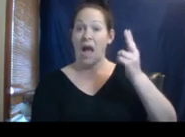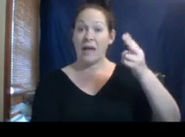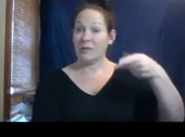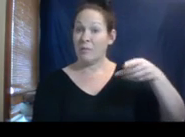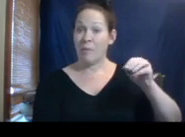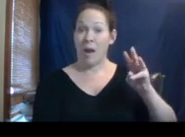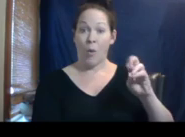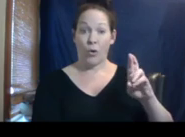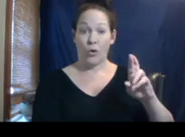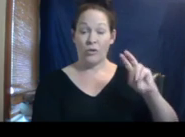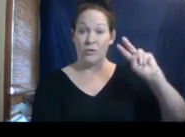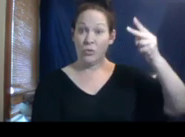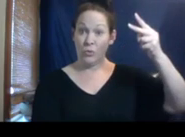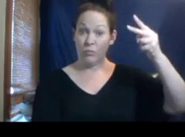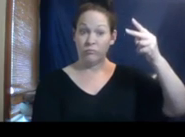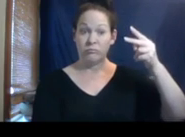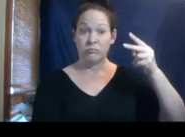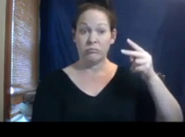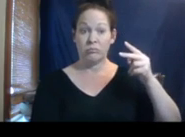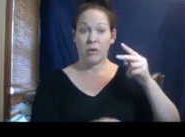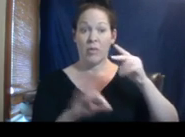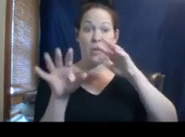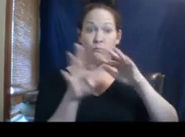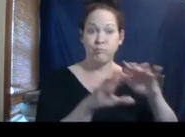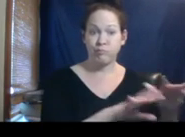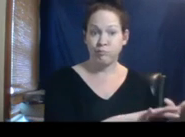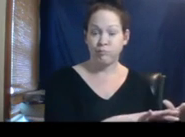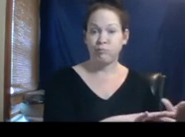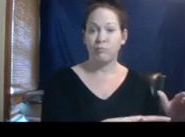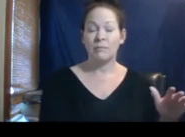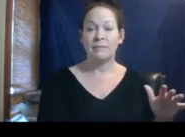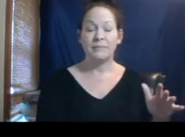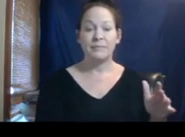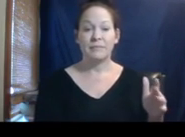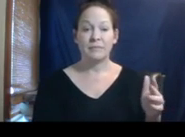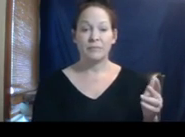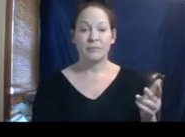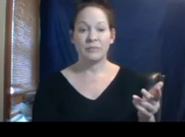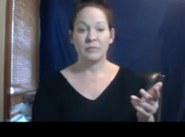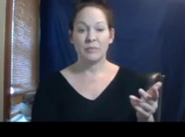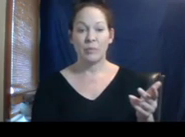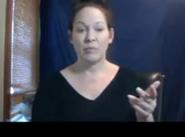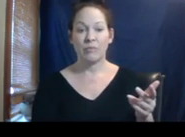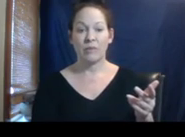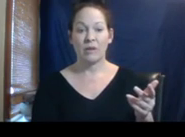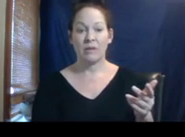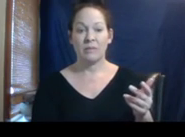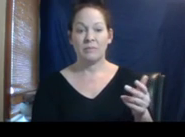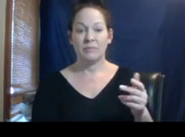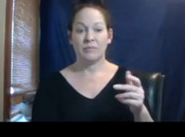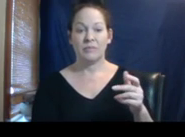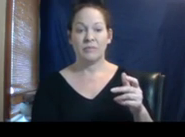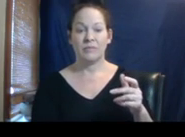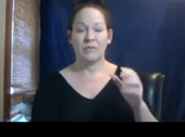go down. We never need to add. They're technically there. There's 0x cubed,